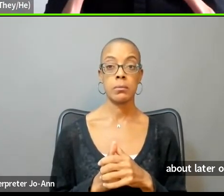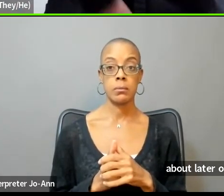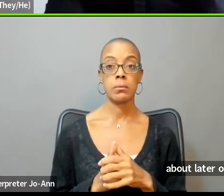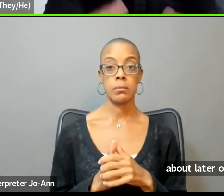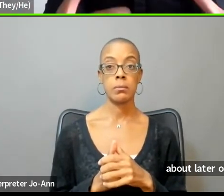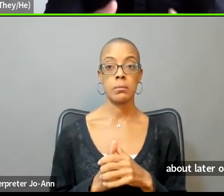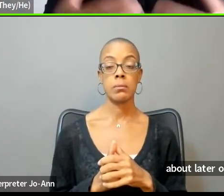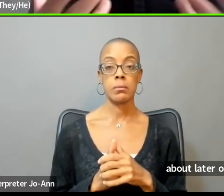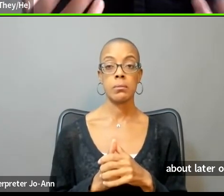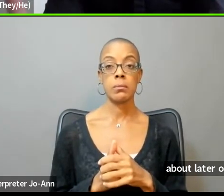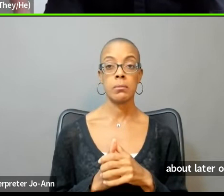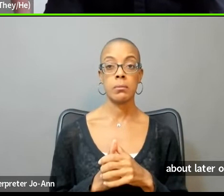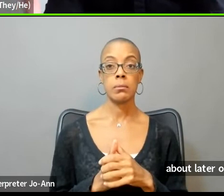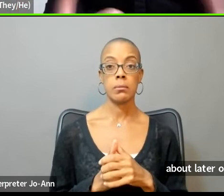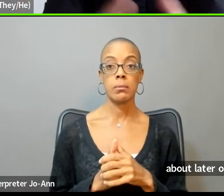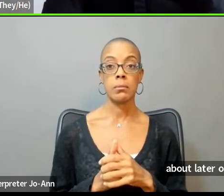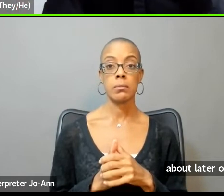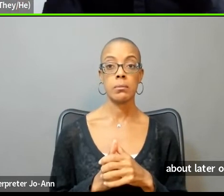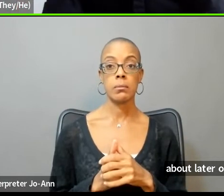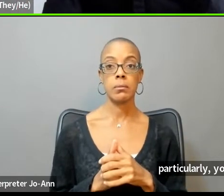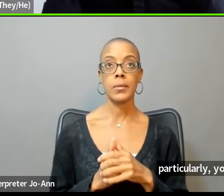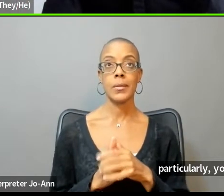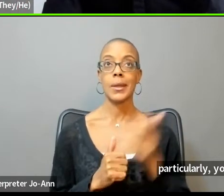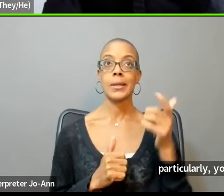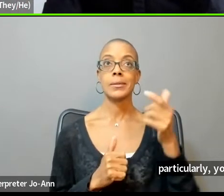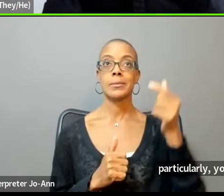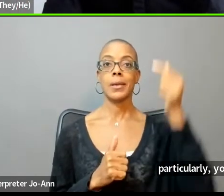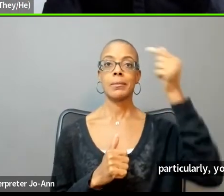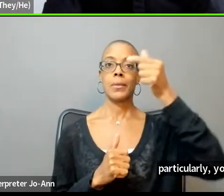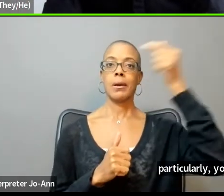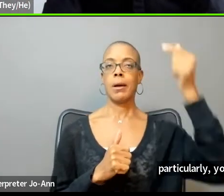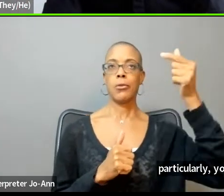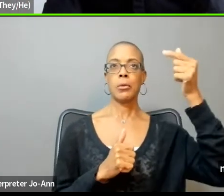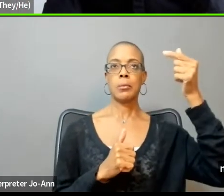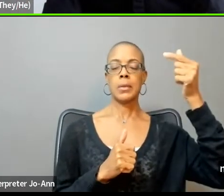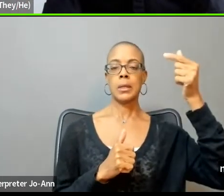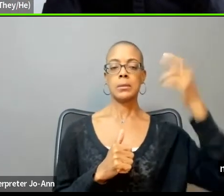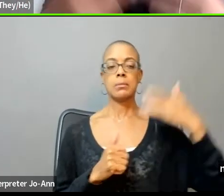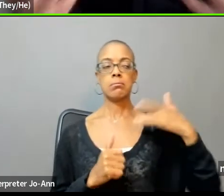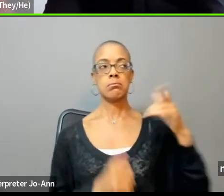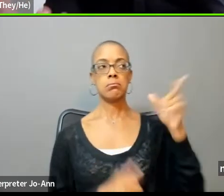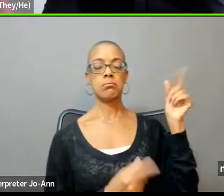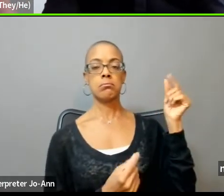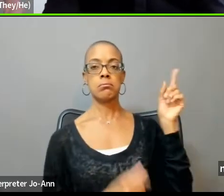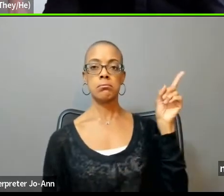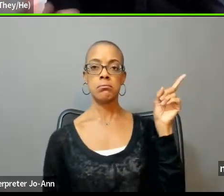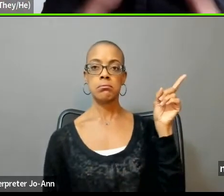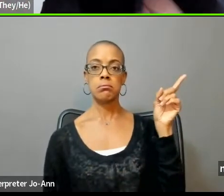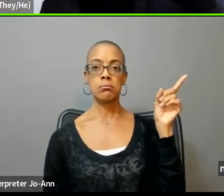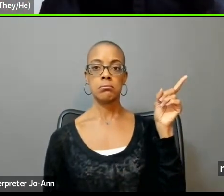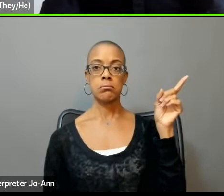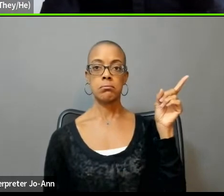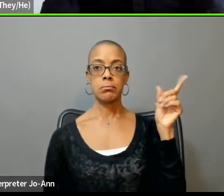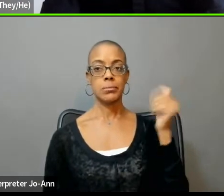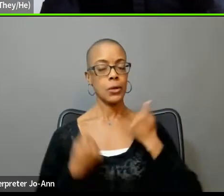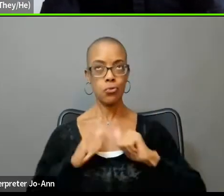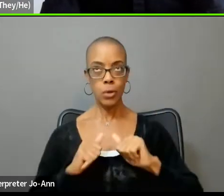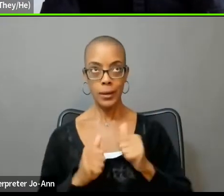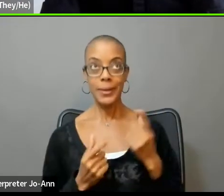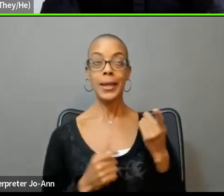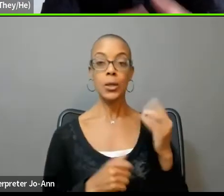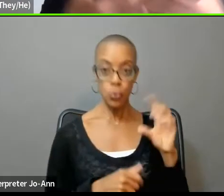conservative or neoliberal governments, they try to, they do actually